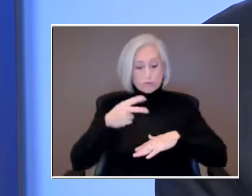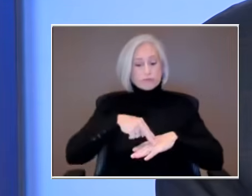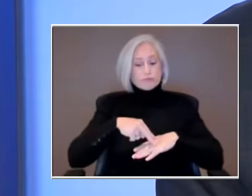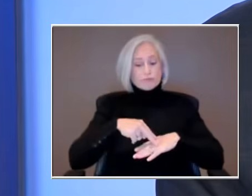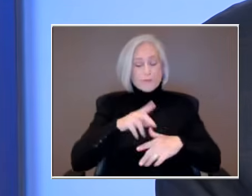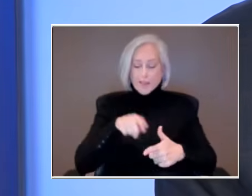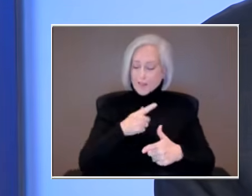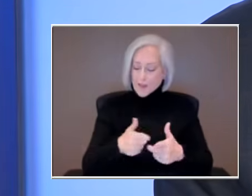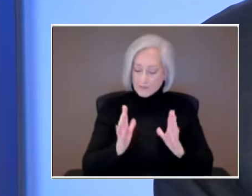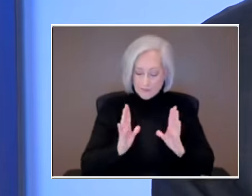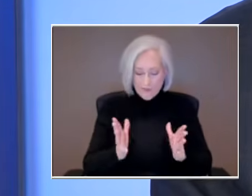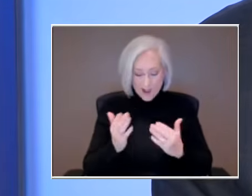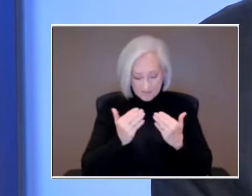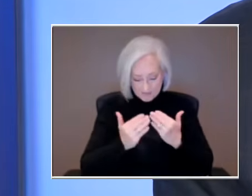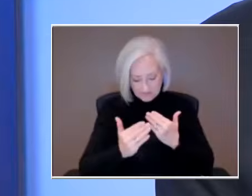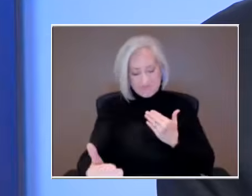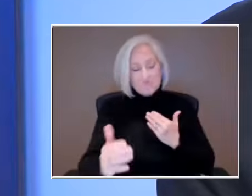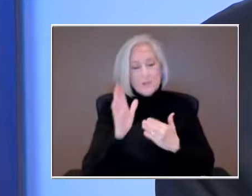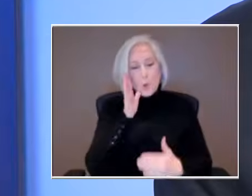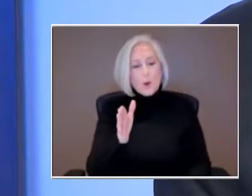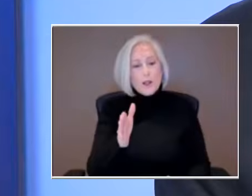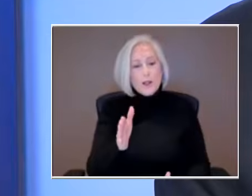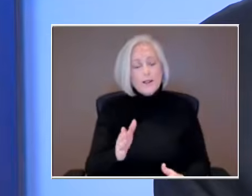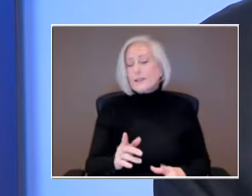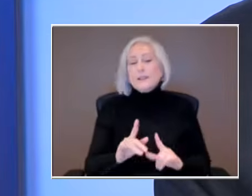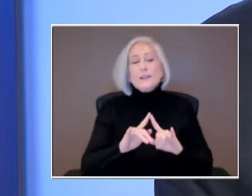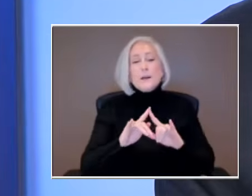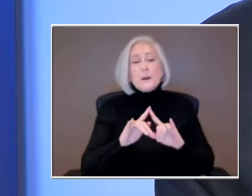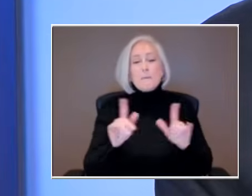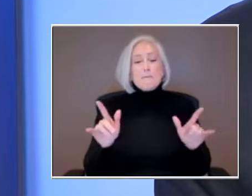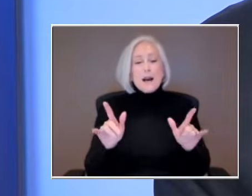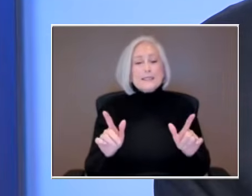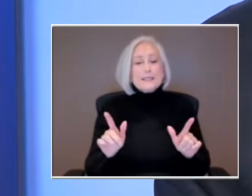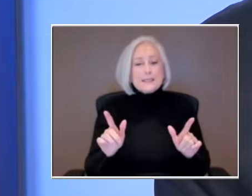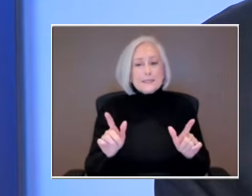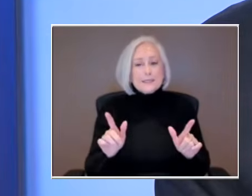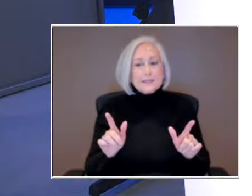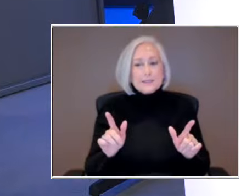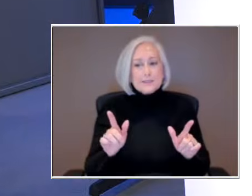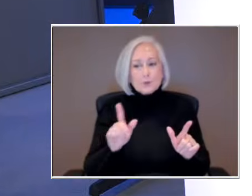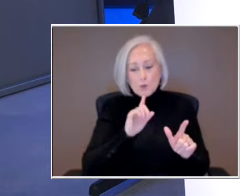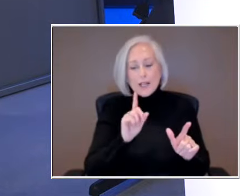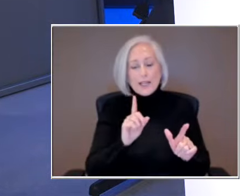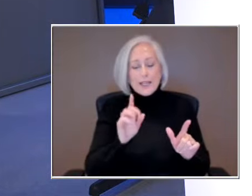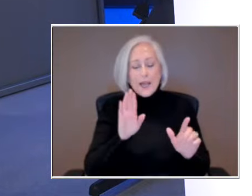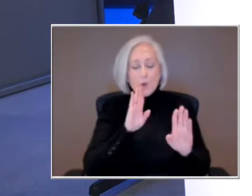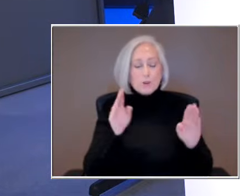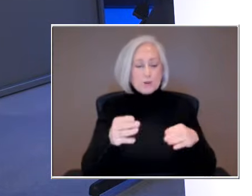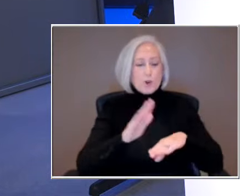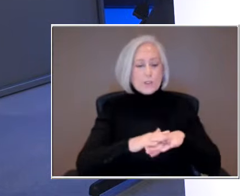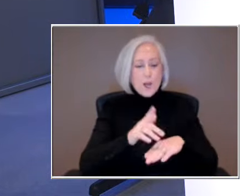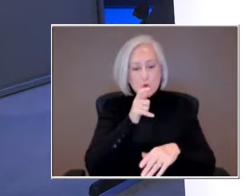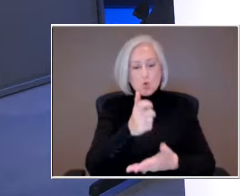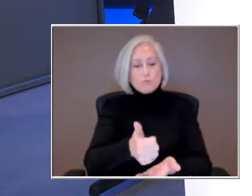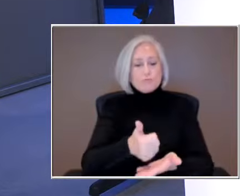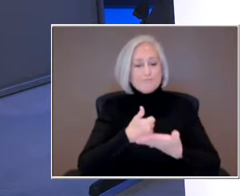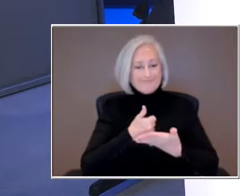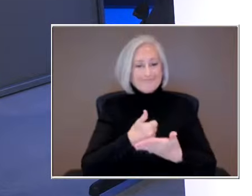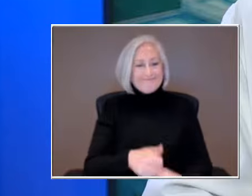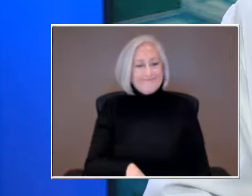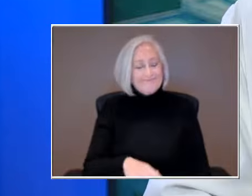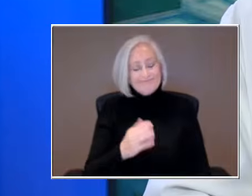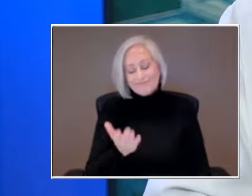But I think I'd like to flip the narrative to them. That's so gracious. Dr. Doolittle. That's Jim.